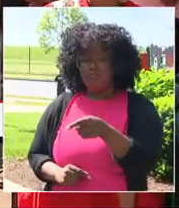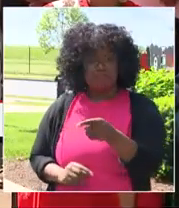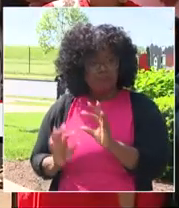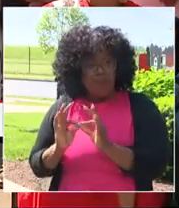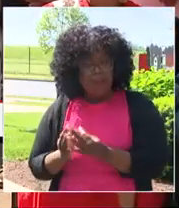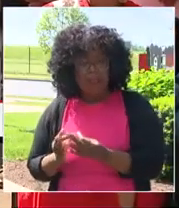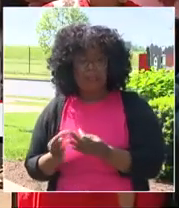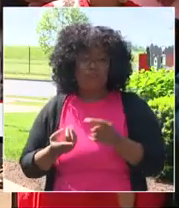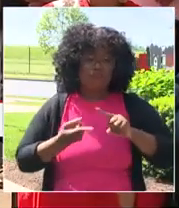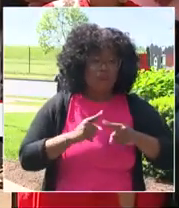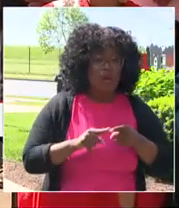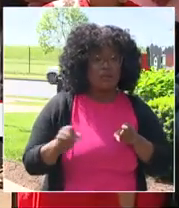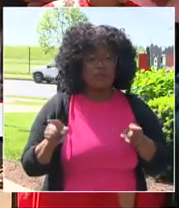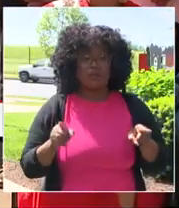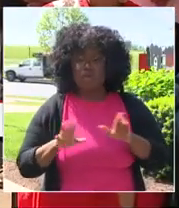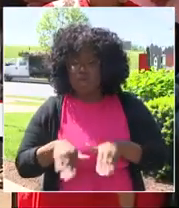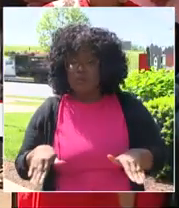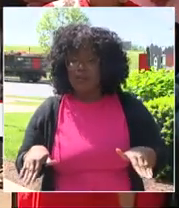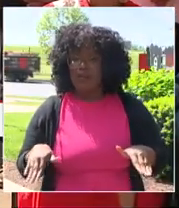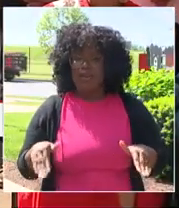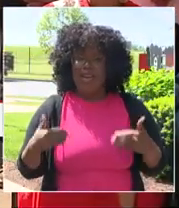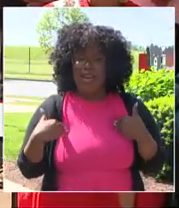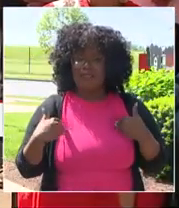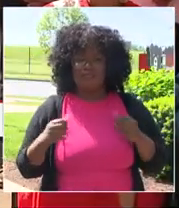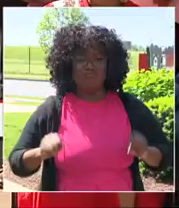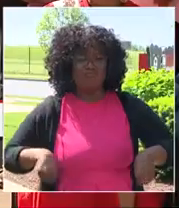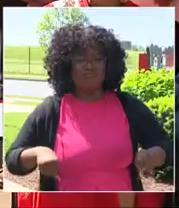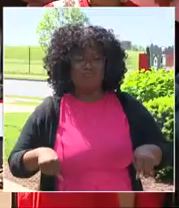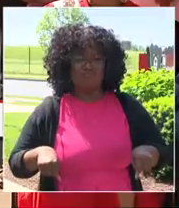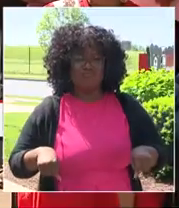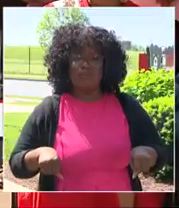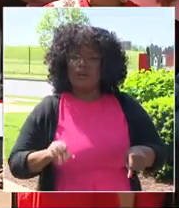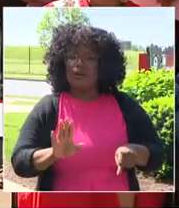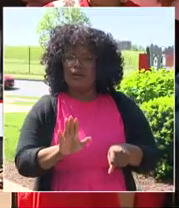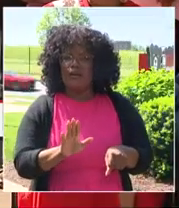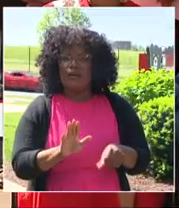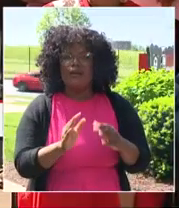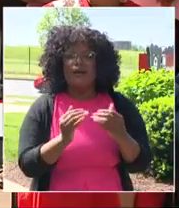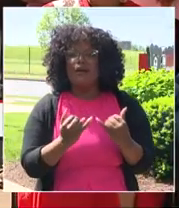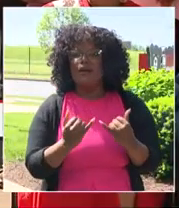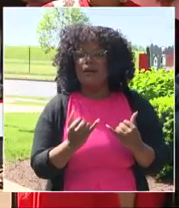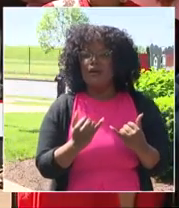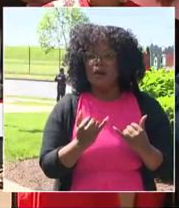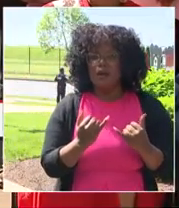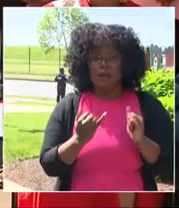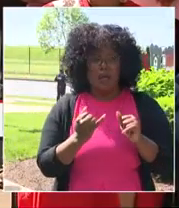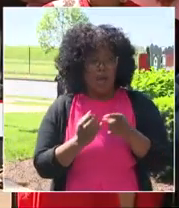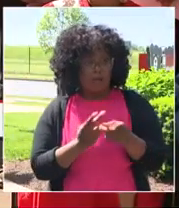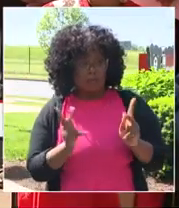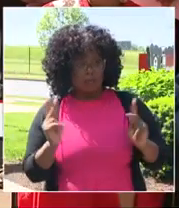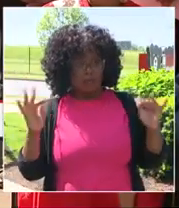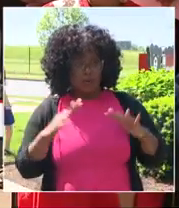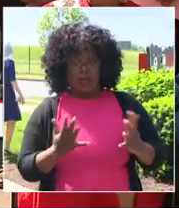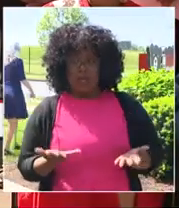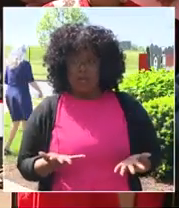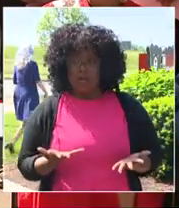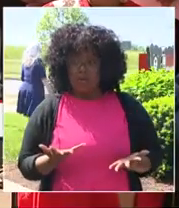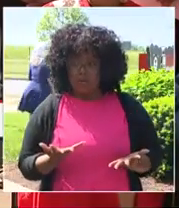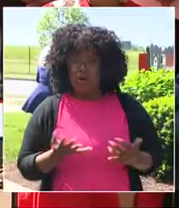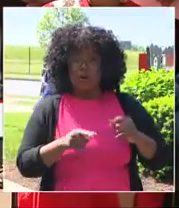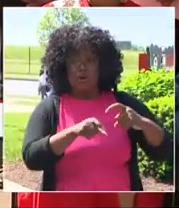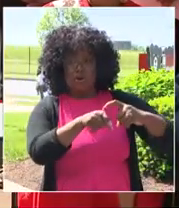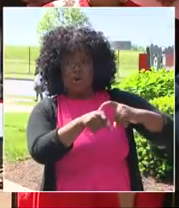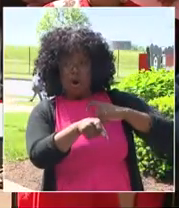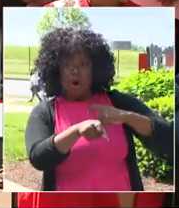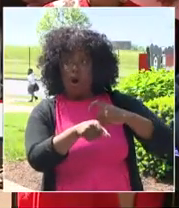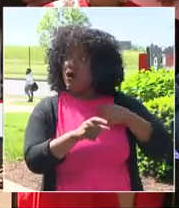this area today, we've received the calls. We've come to the emergency room. You know, we know. And it's not just, again,